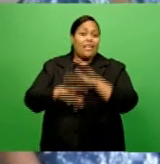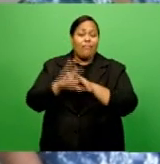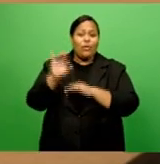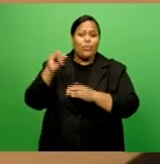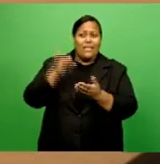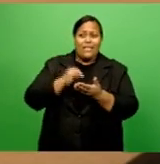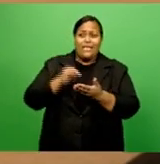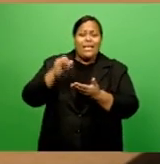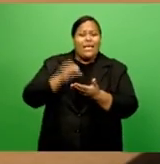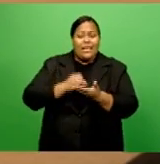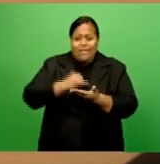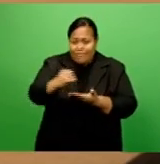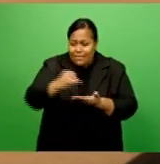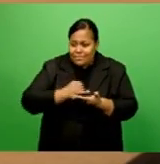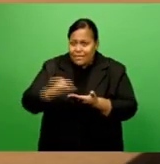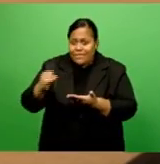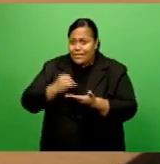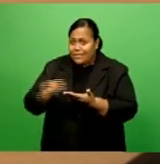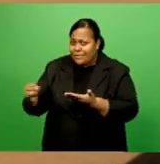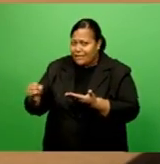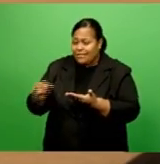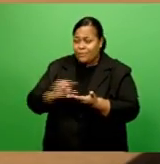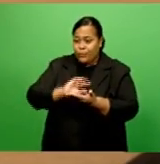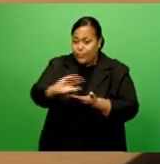invested in